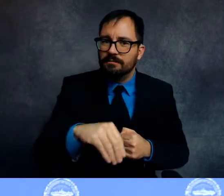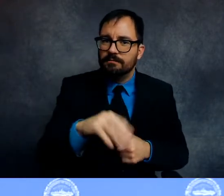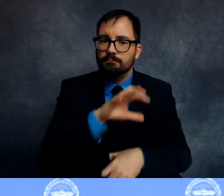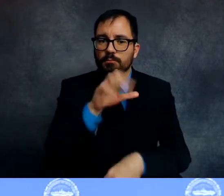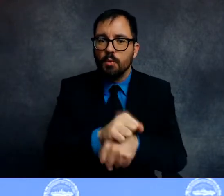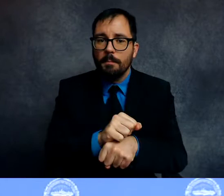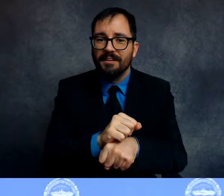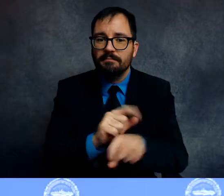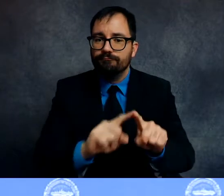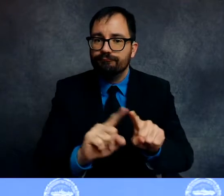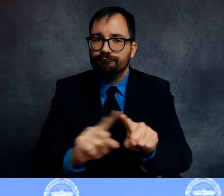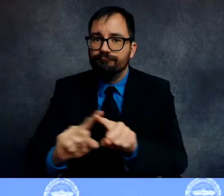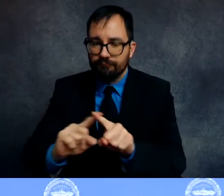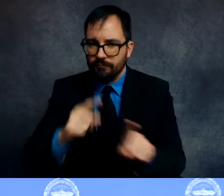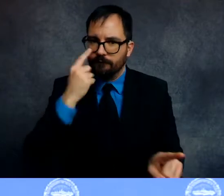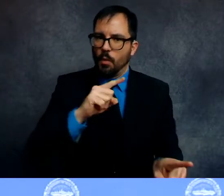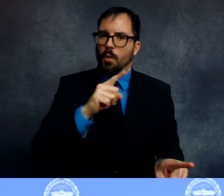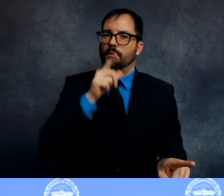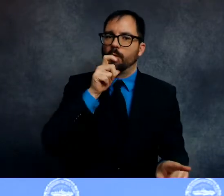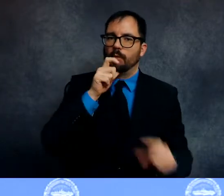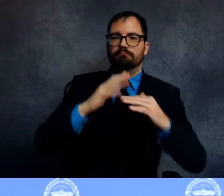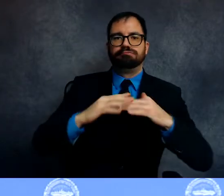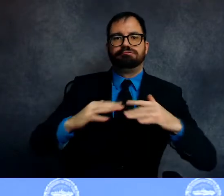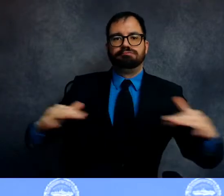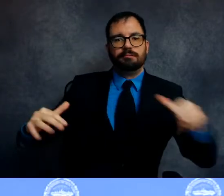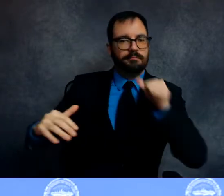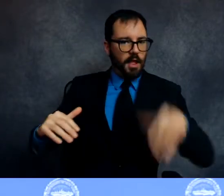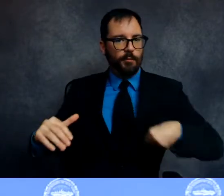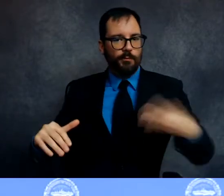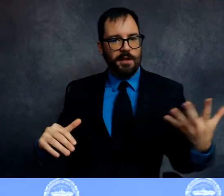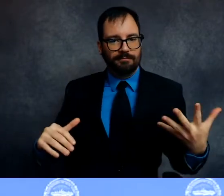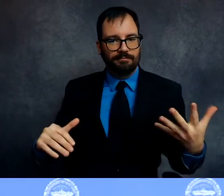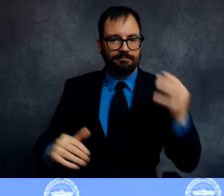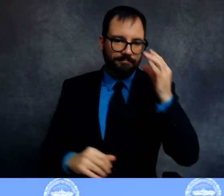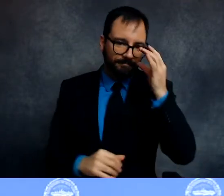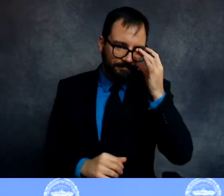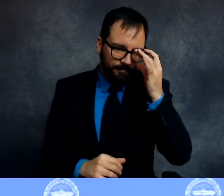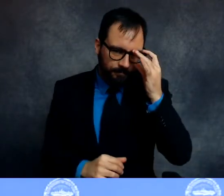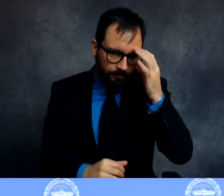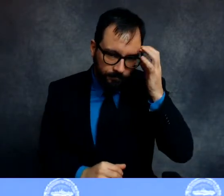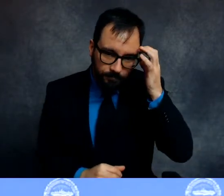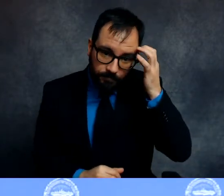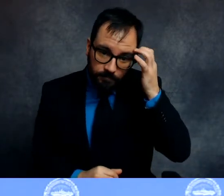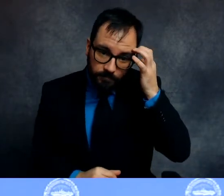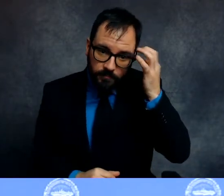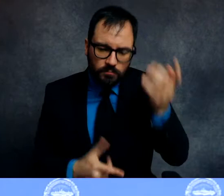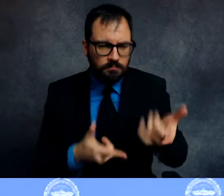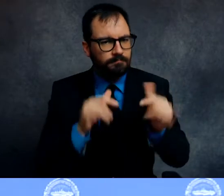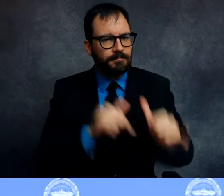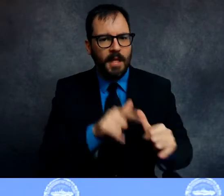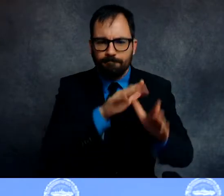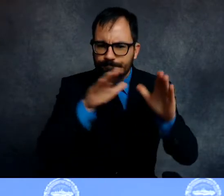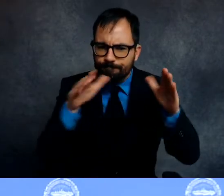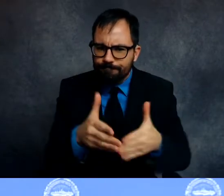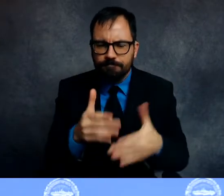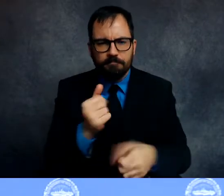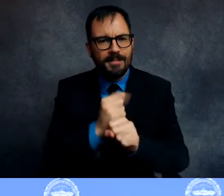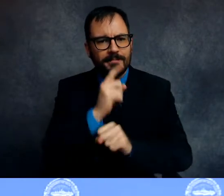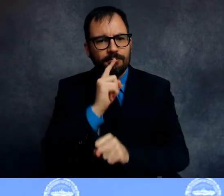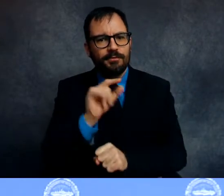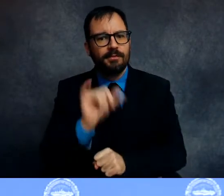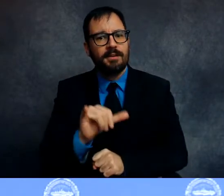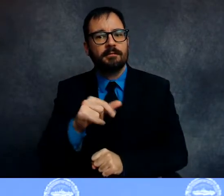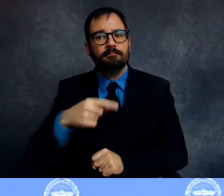eligible for people of color working through community health centers and city agencies. We're also going to continue to provide access for